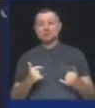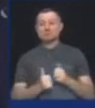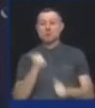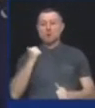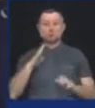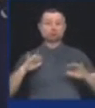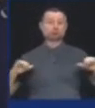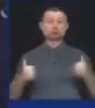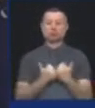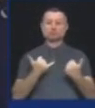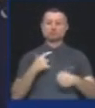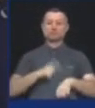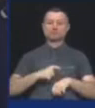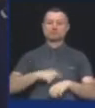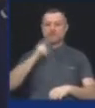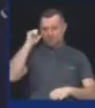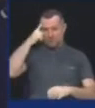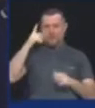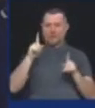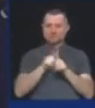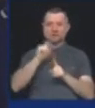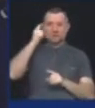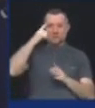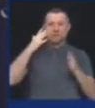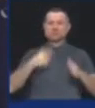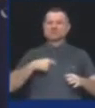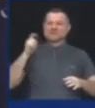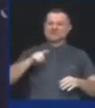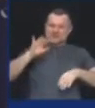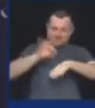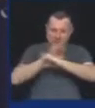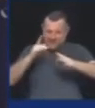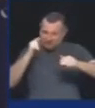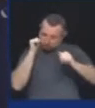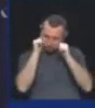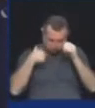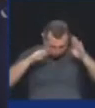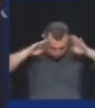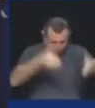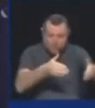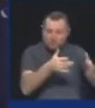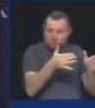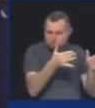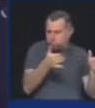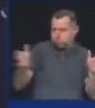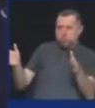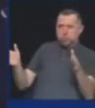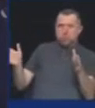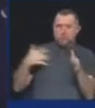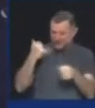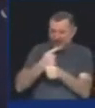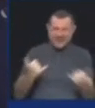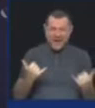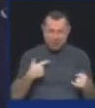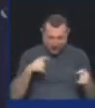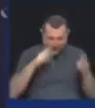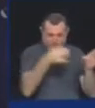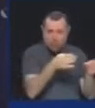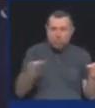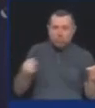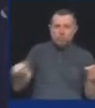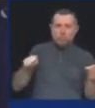as governor of New York. I really don't know much, if anything, about his lieutenant governor, nor I